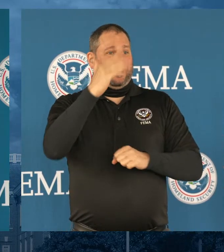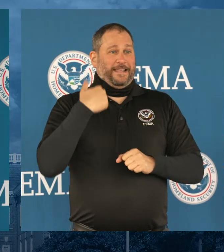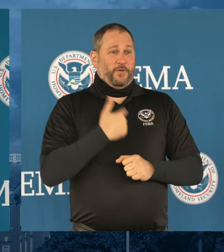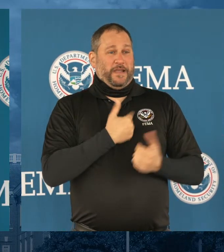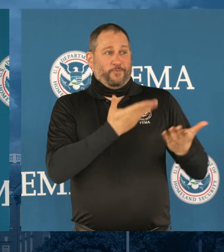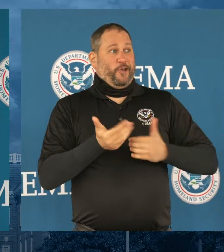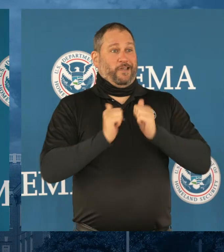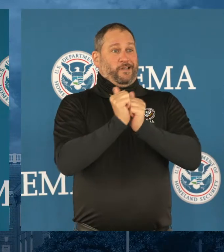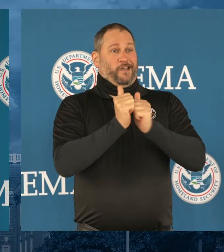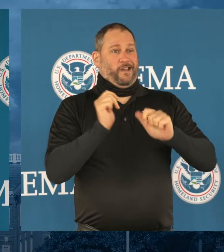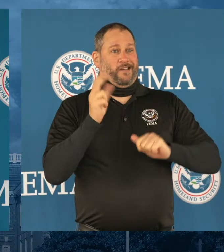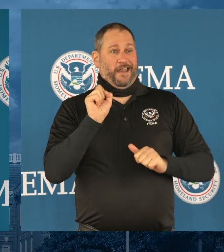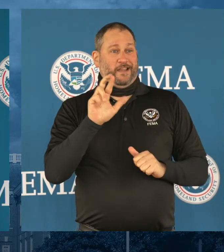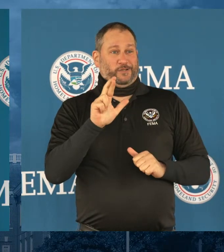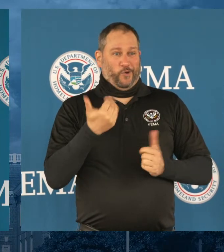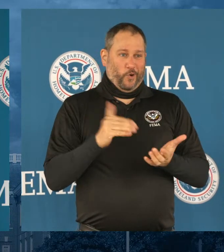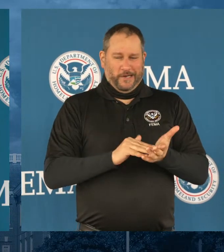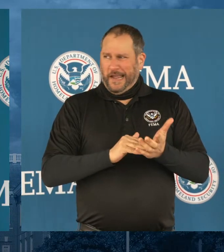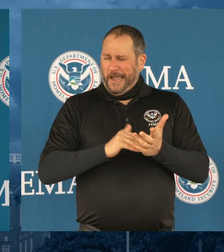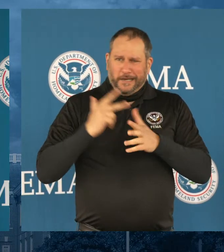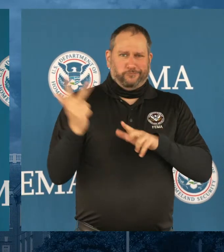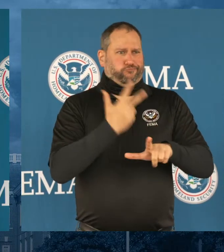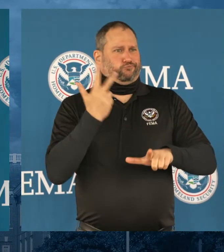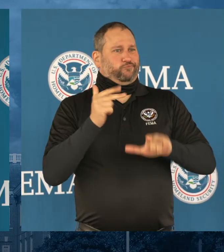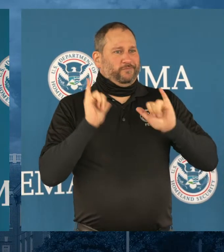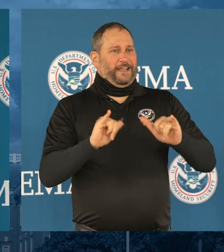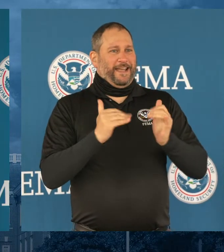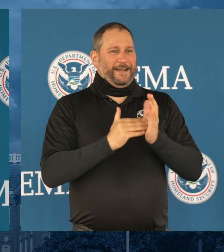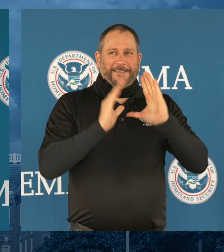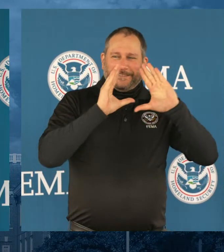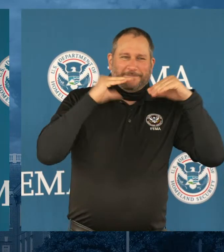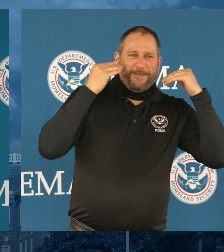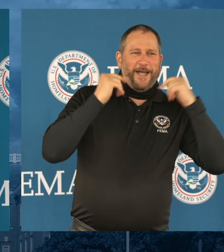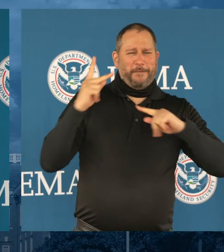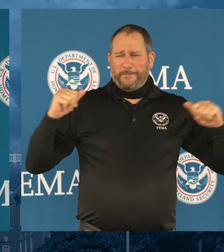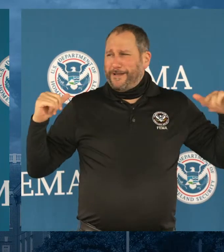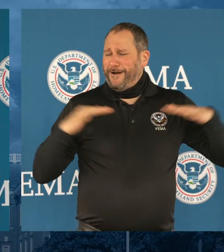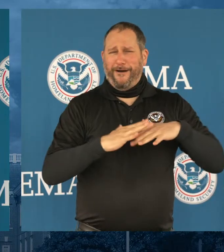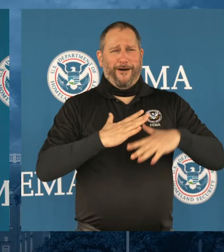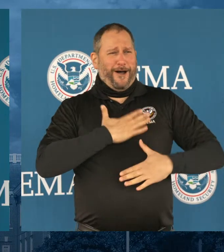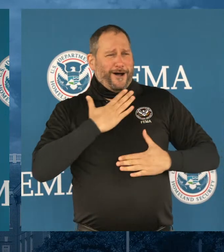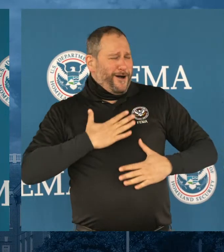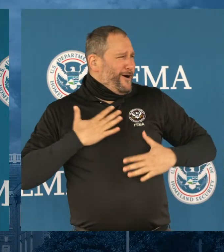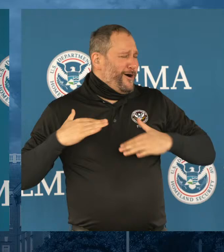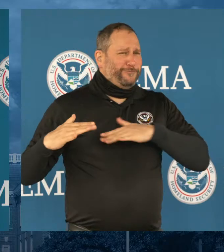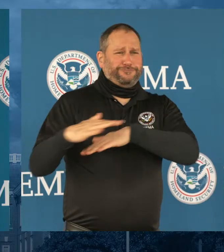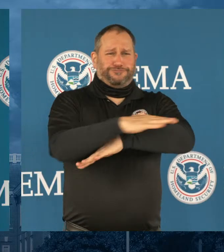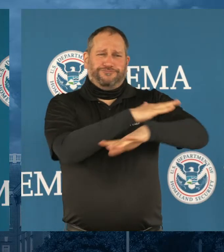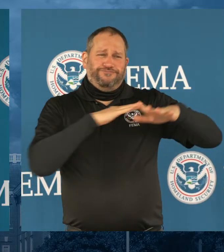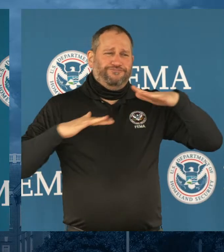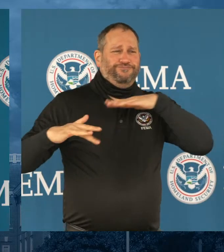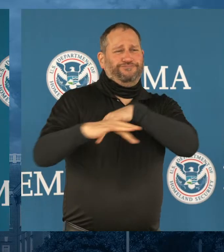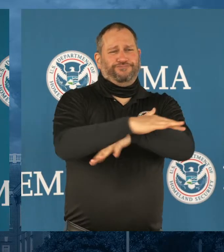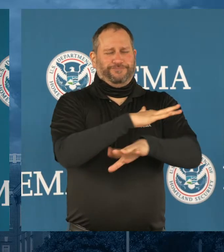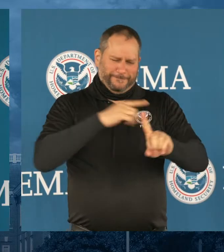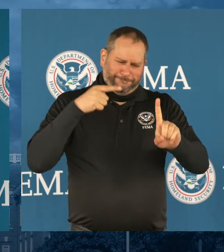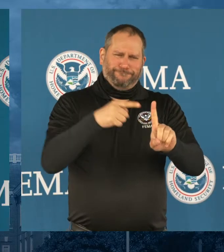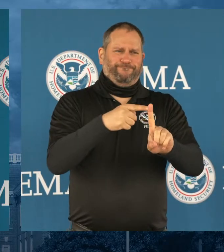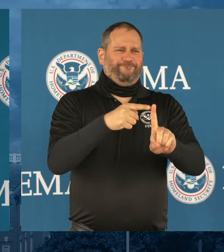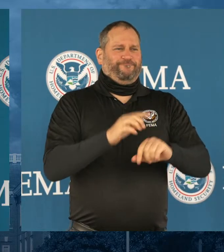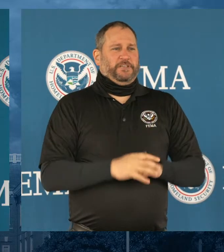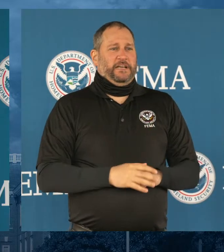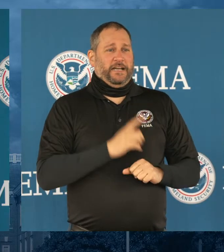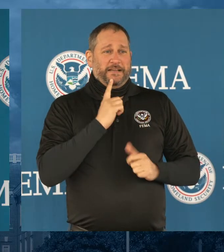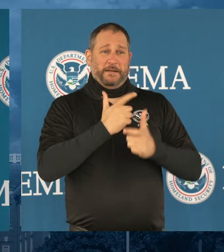people with smiles on their face and ready to go, and we use this facility for what it's intended. After the big anniversary